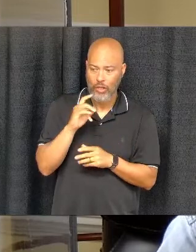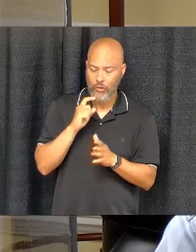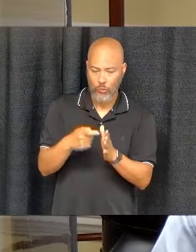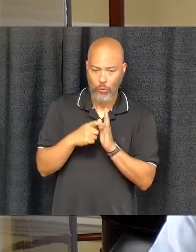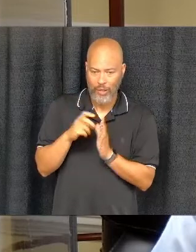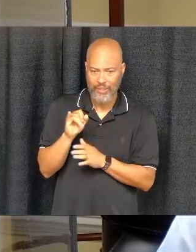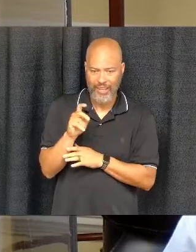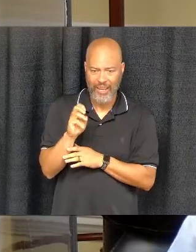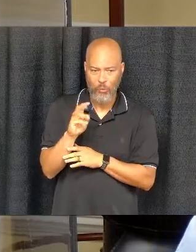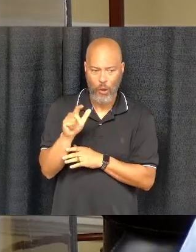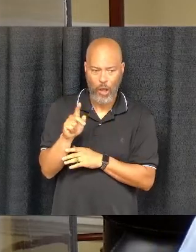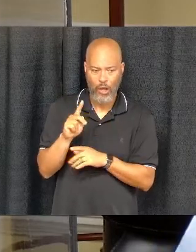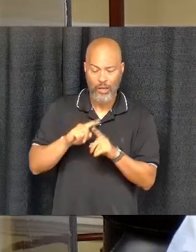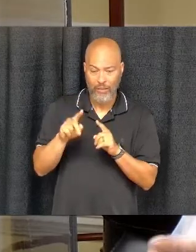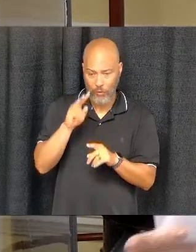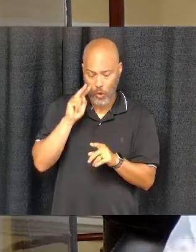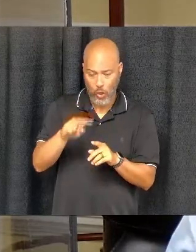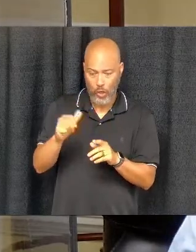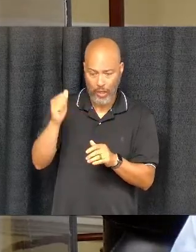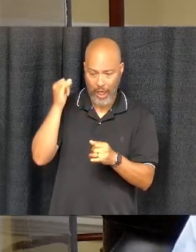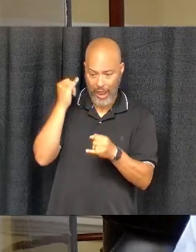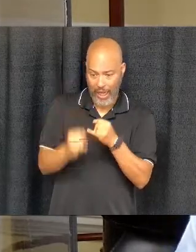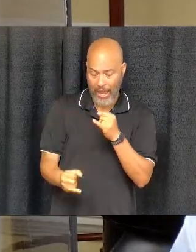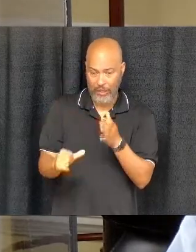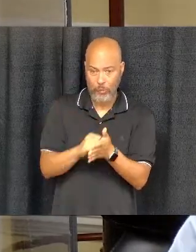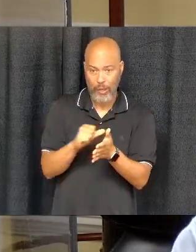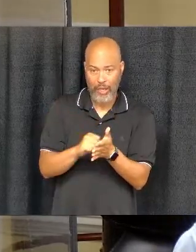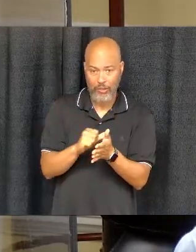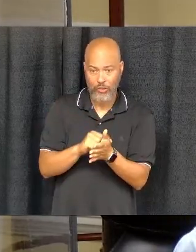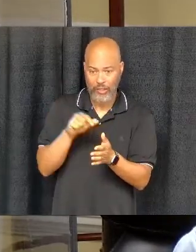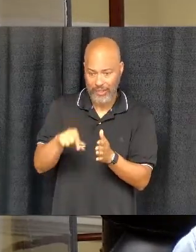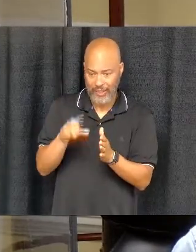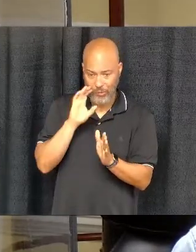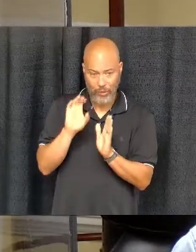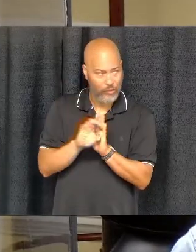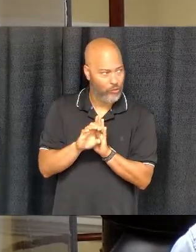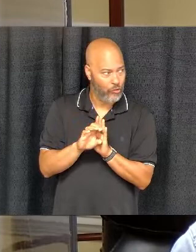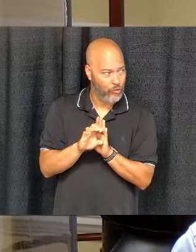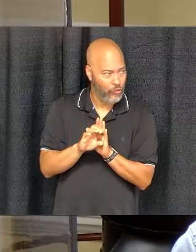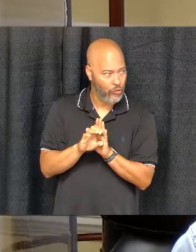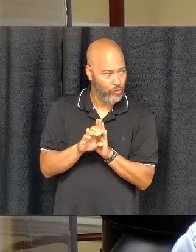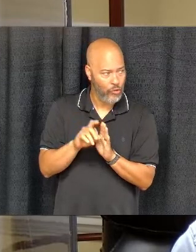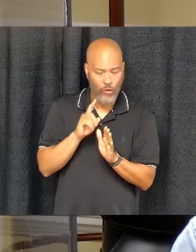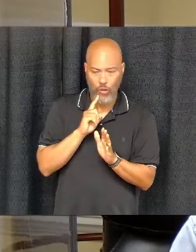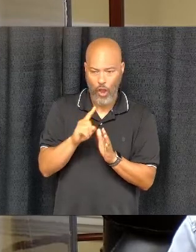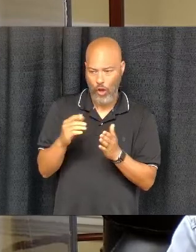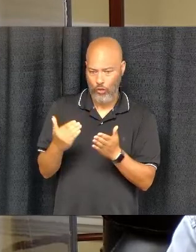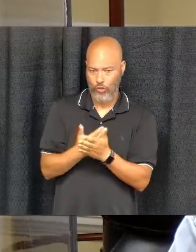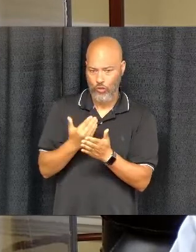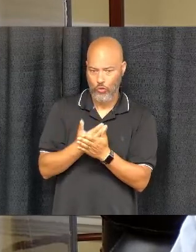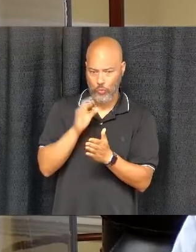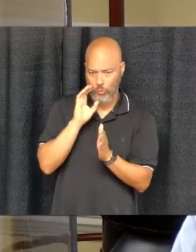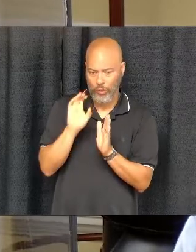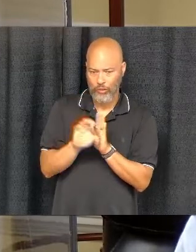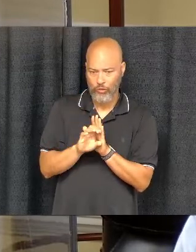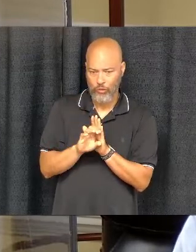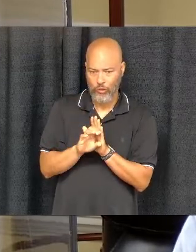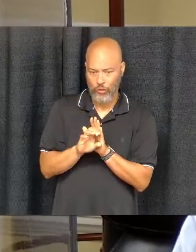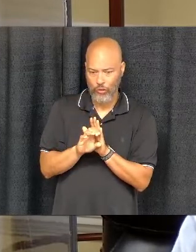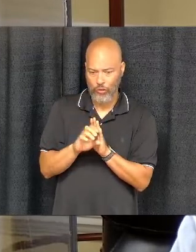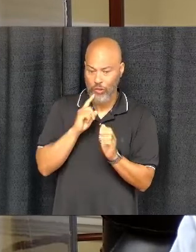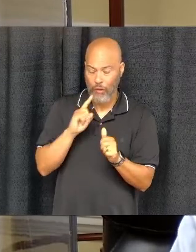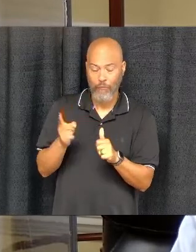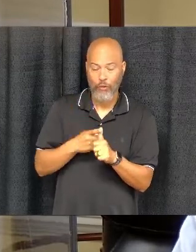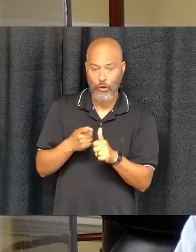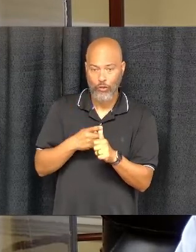require sidewalks. If you go to the back page, these images are pretty new images. The first one